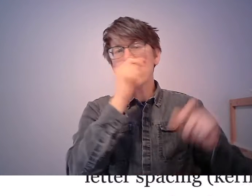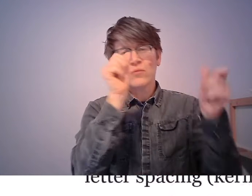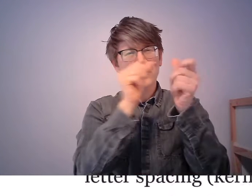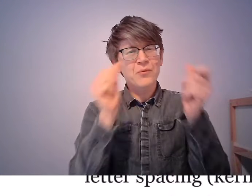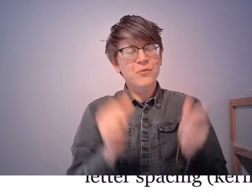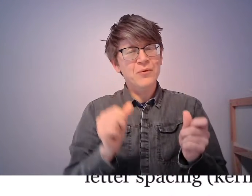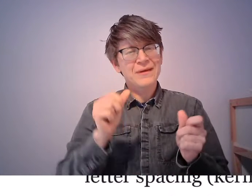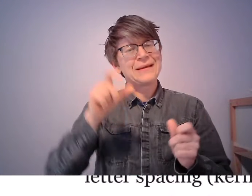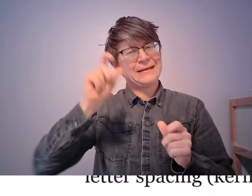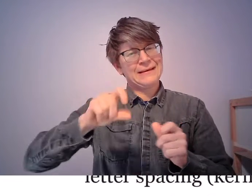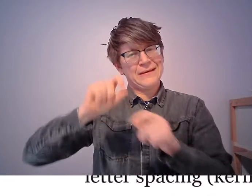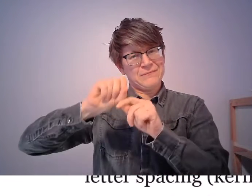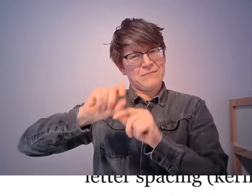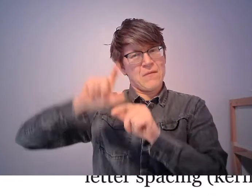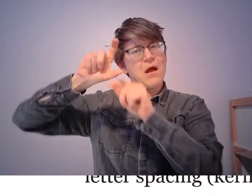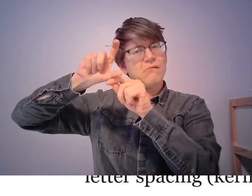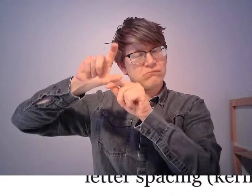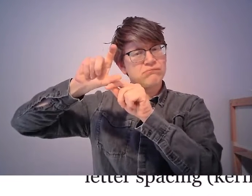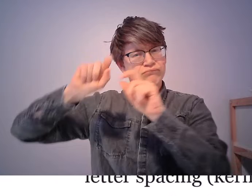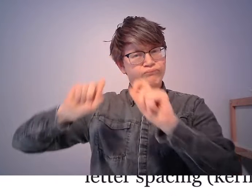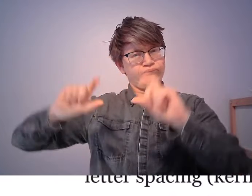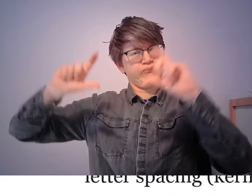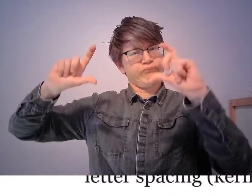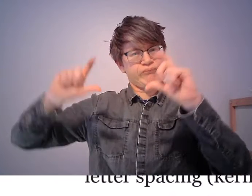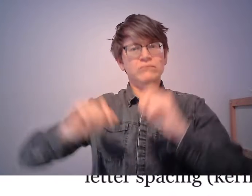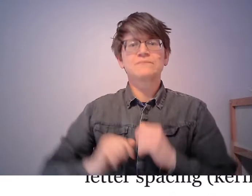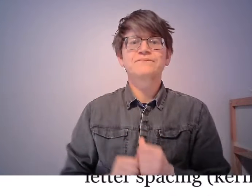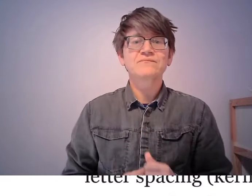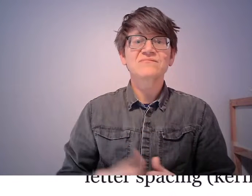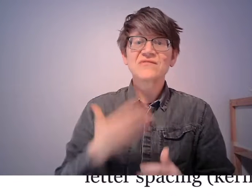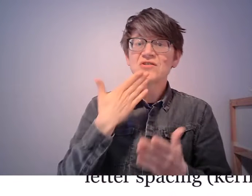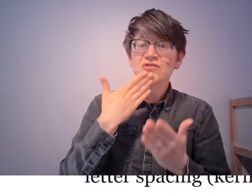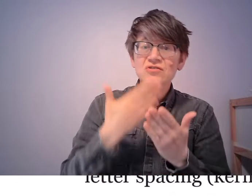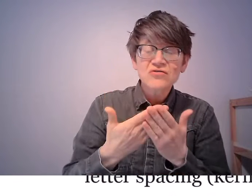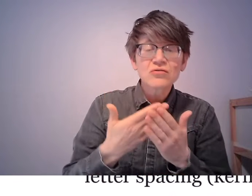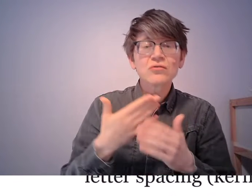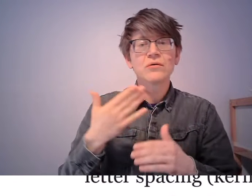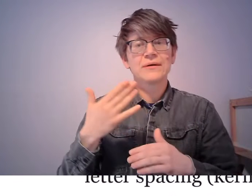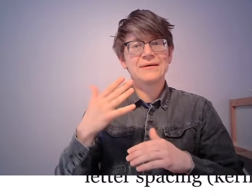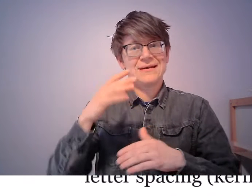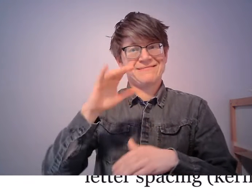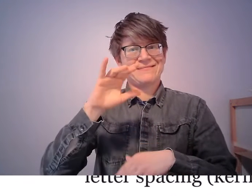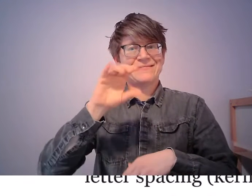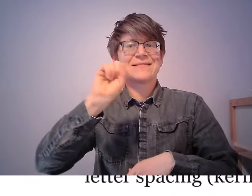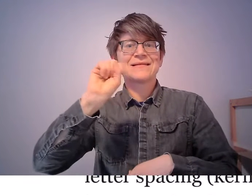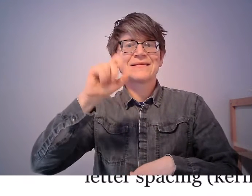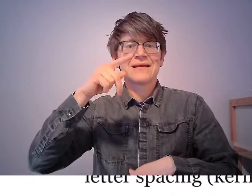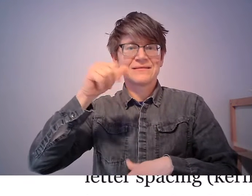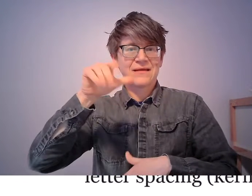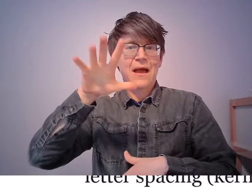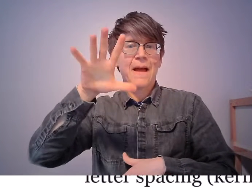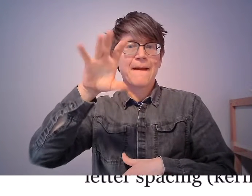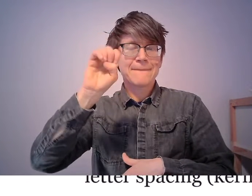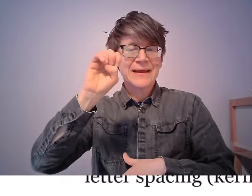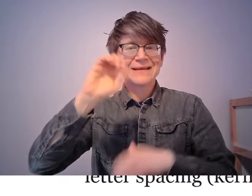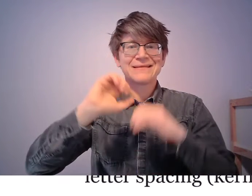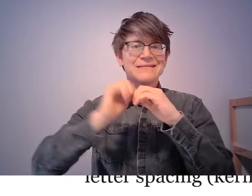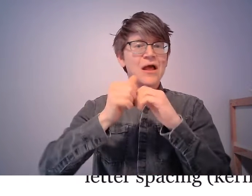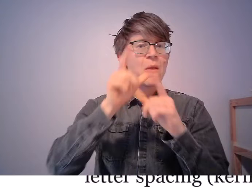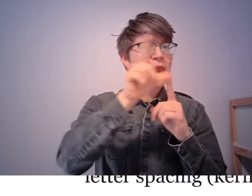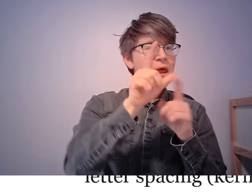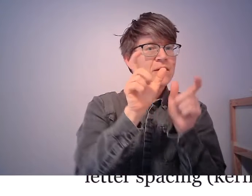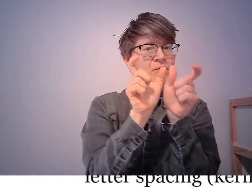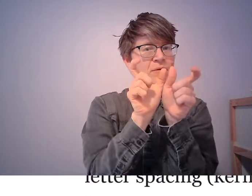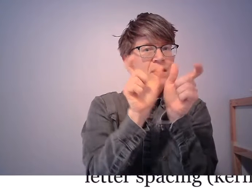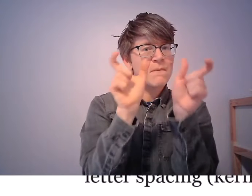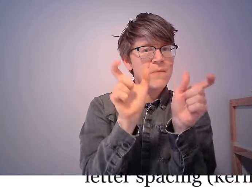type spacing is based on a series of proportional relationships. Letter spacing, kerning, is